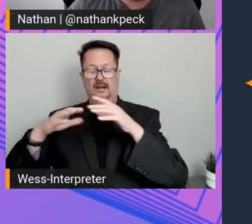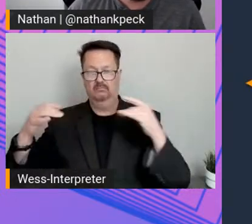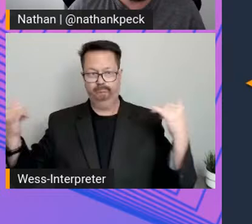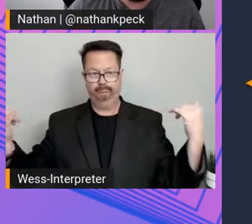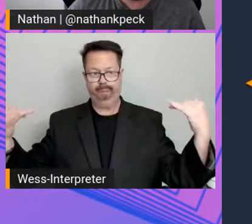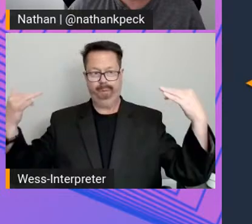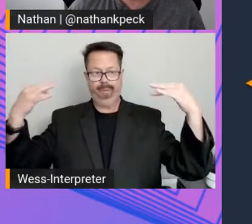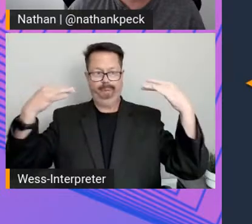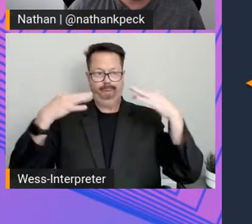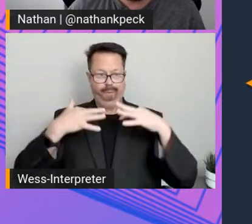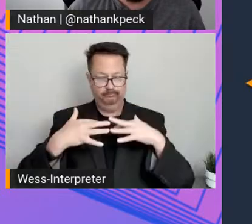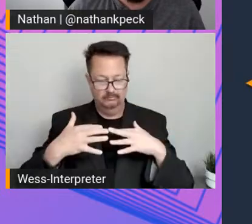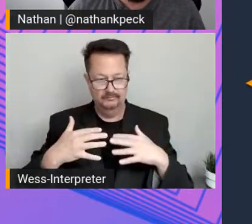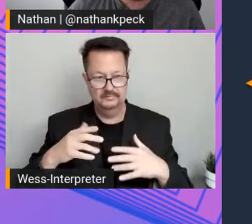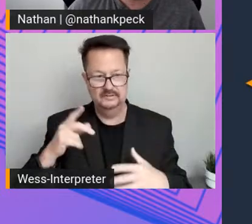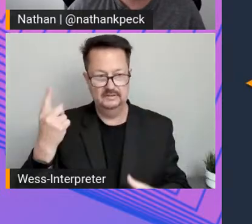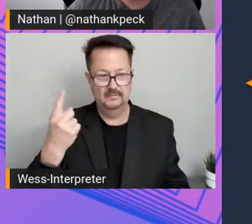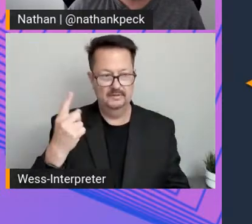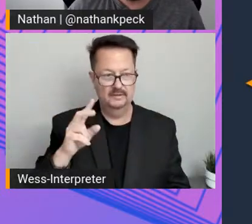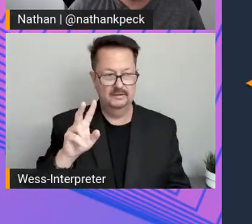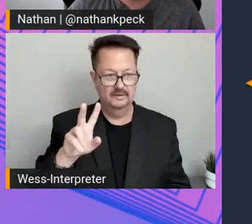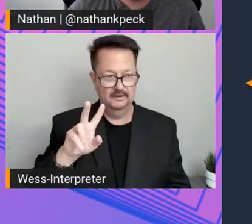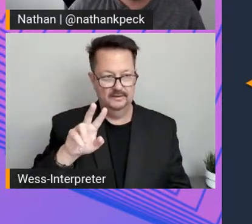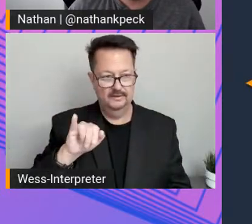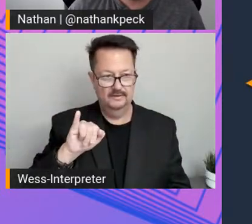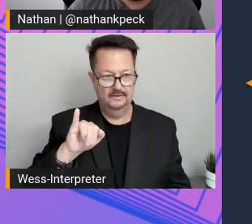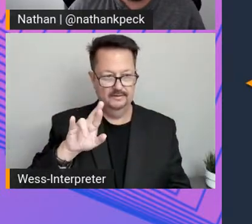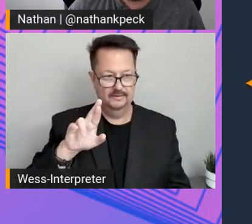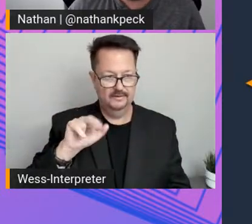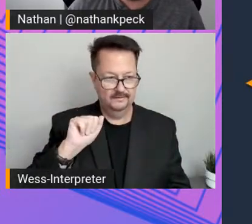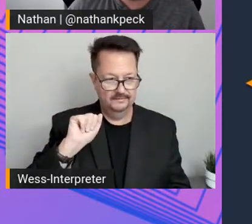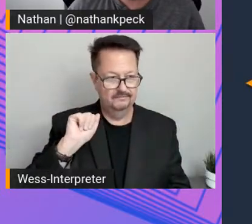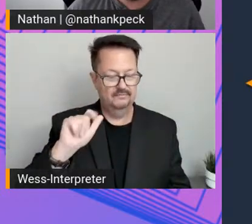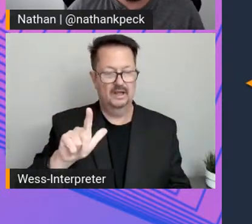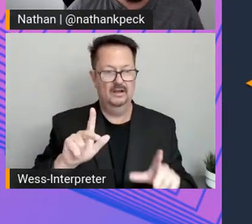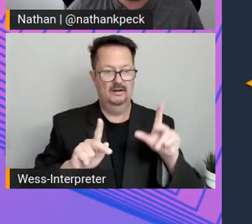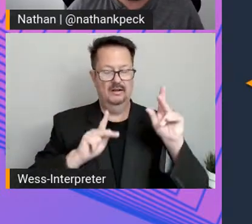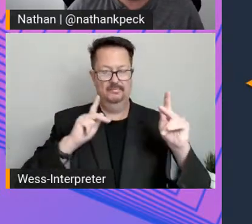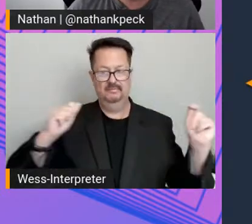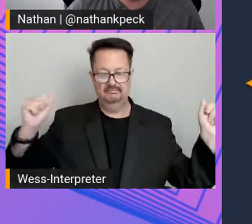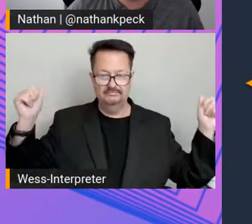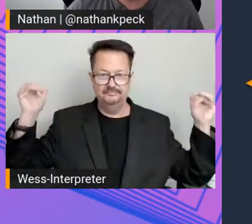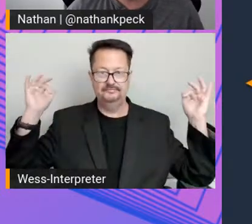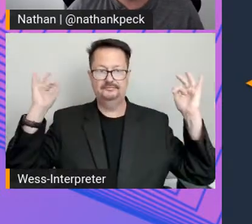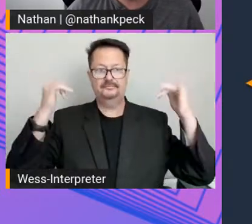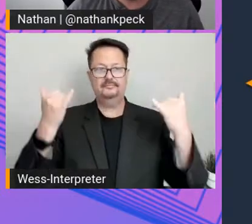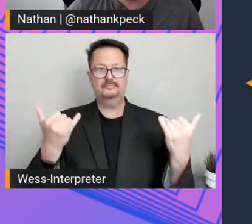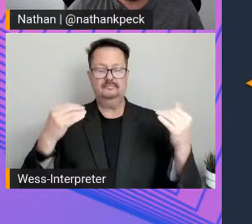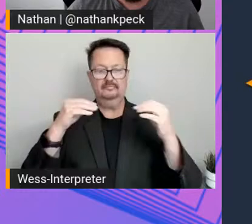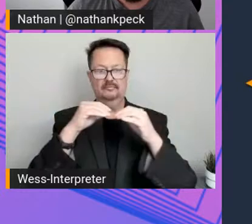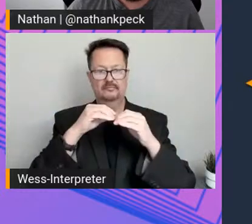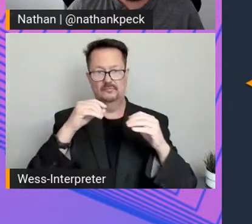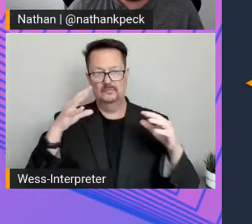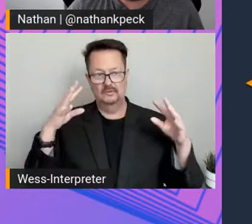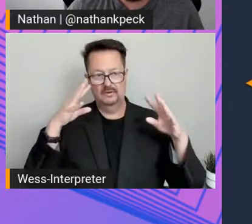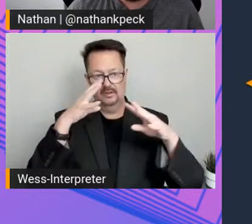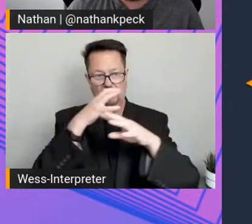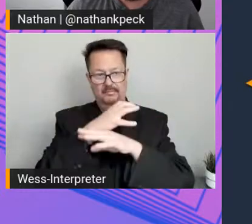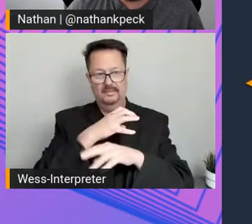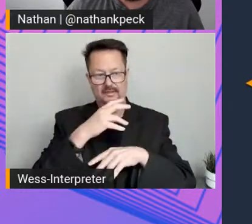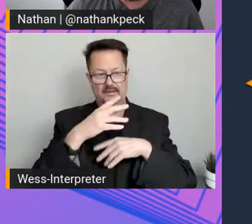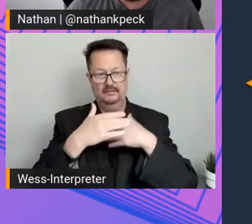that's truly viral, something that's really popular and it's getting a lot of users, and now they have more complicated problems to solve.